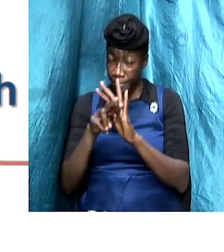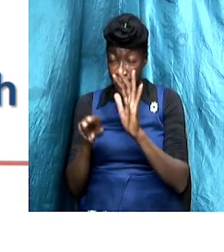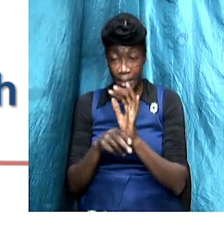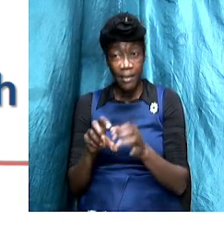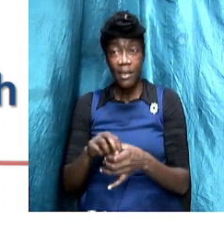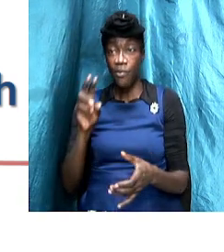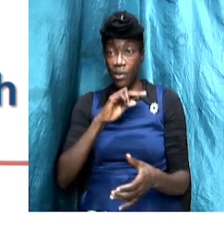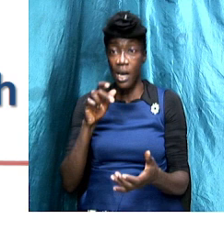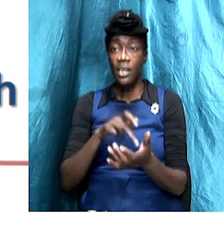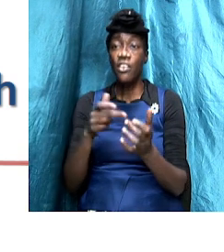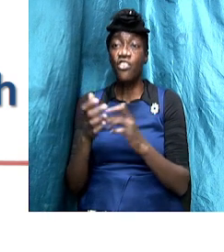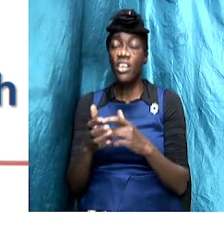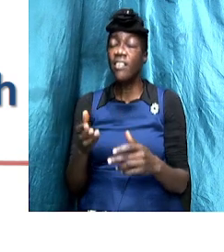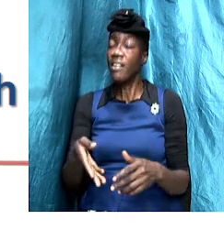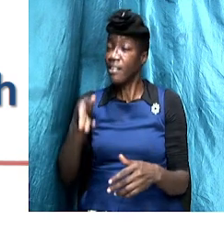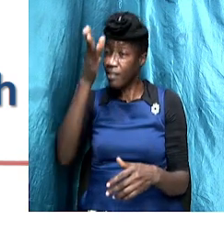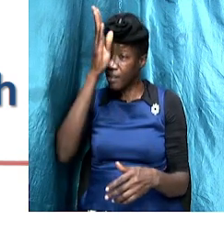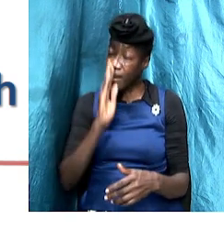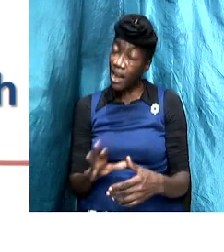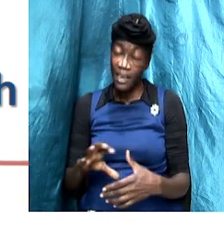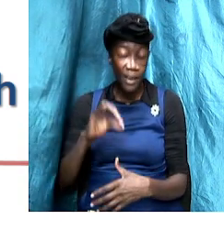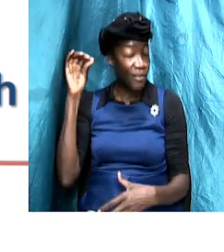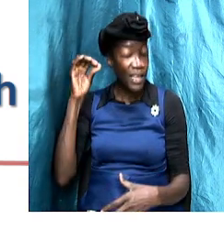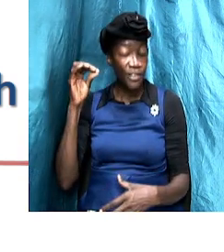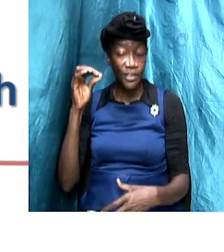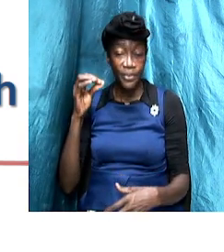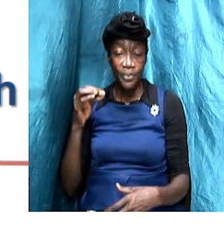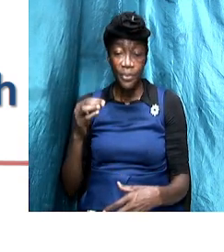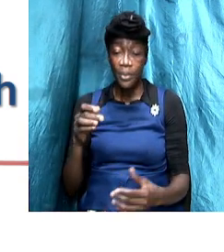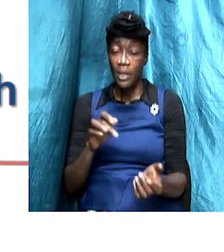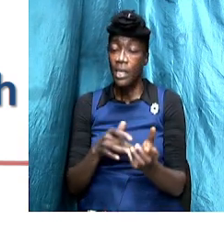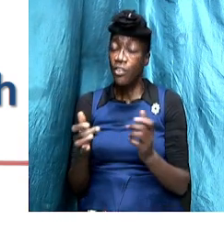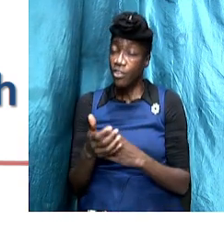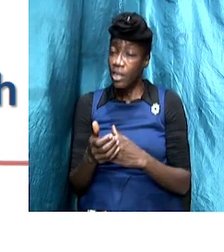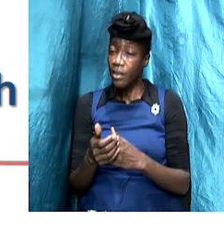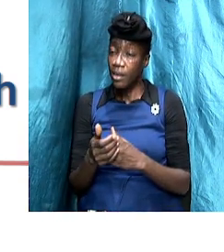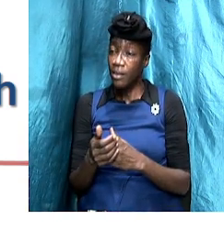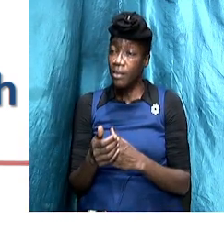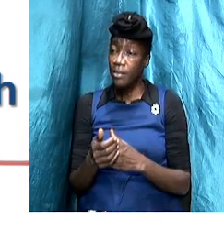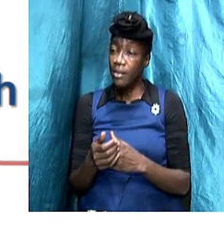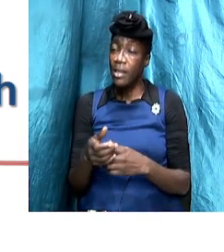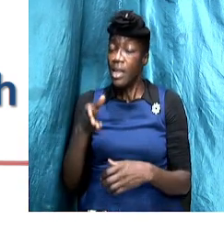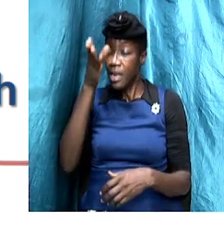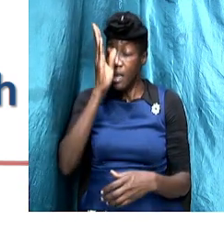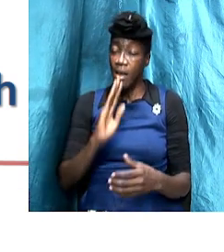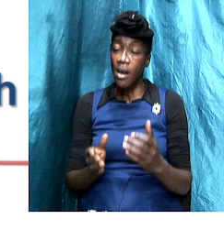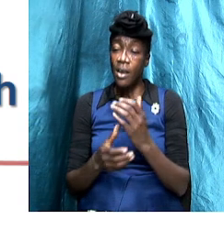believe that Jesus is God in the flesh. We believe that Jesus, that the God of the Old Testament,